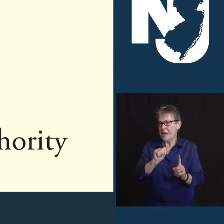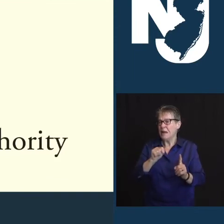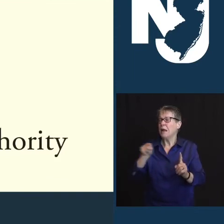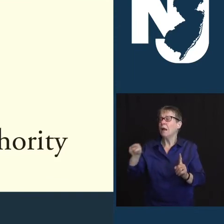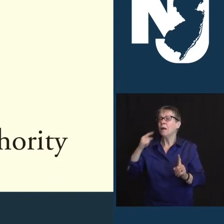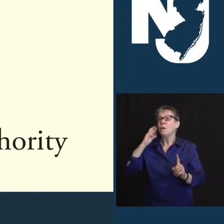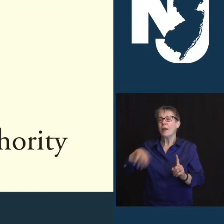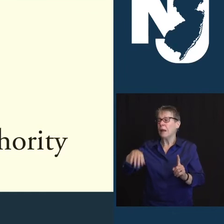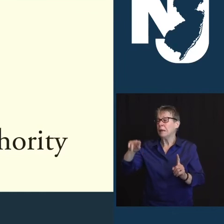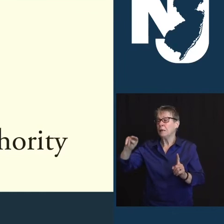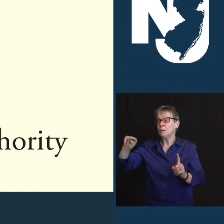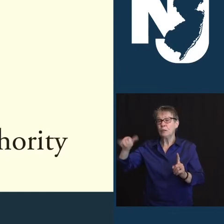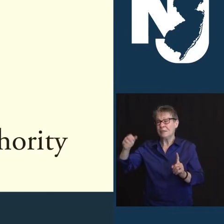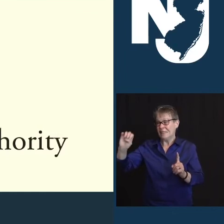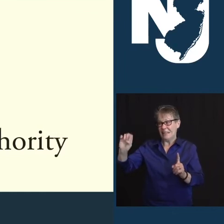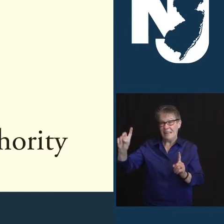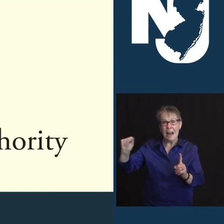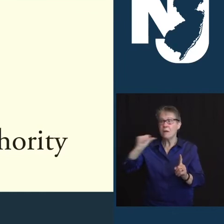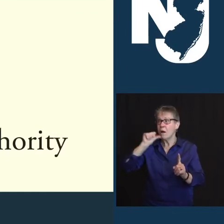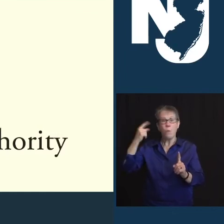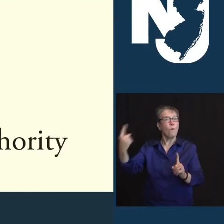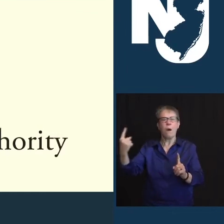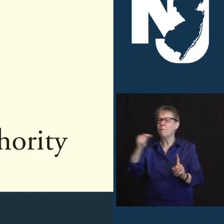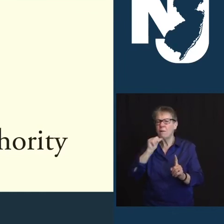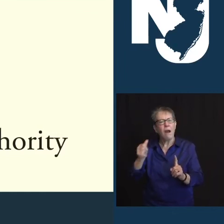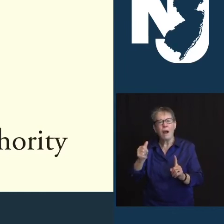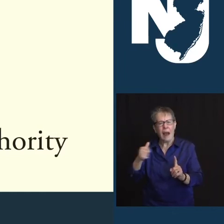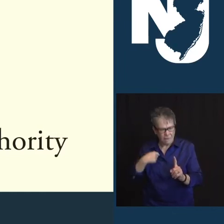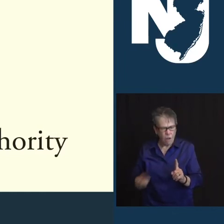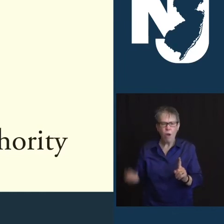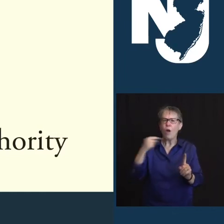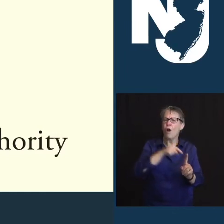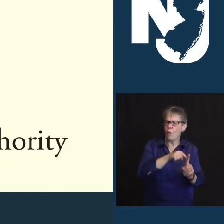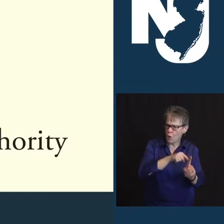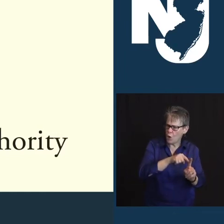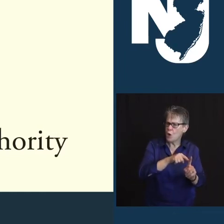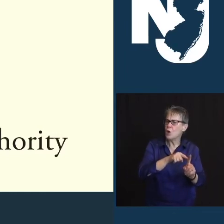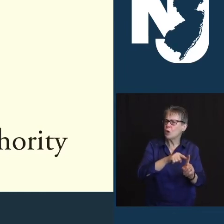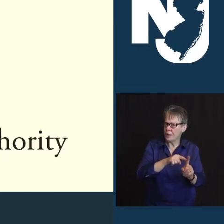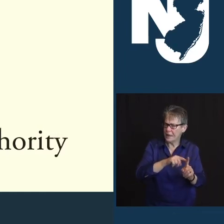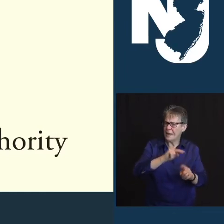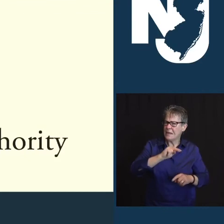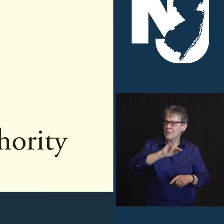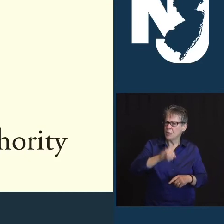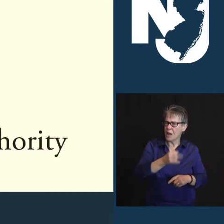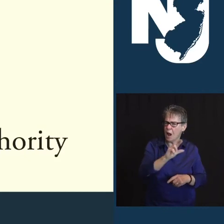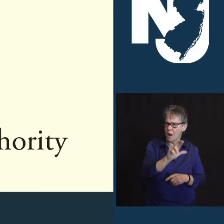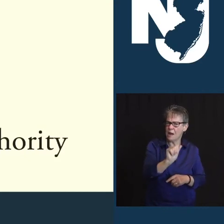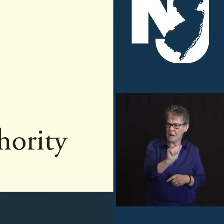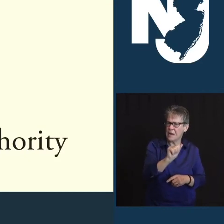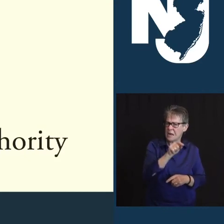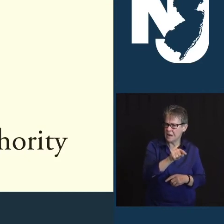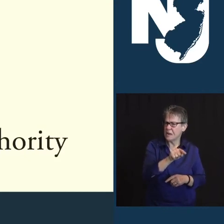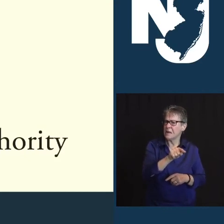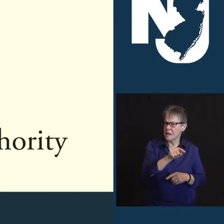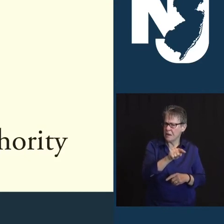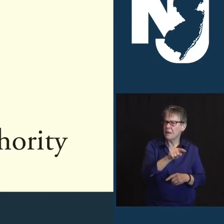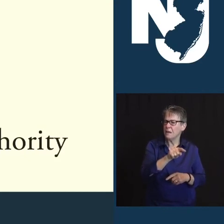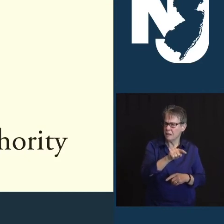working to protect our small businesses. So too is the New Jersey Redevelopment Authority, which under the leadership of the